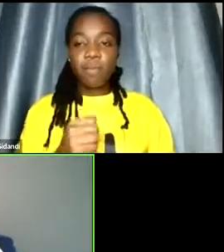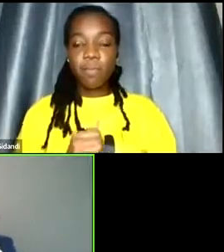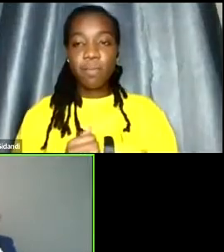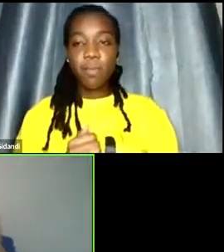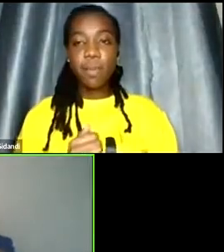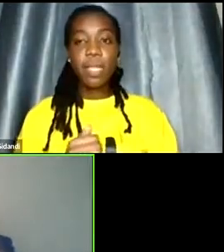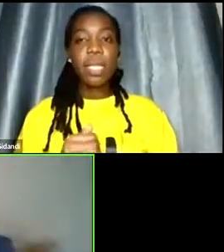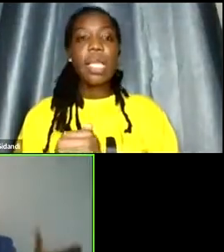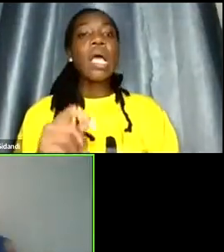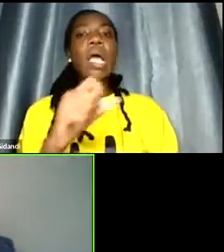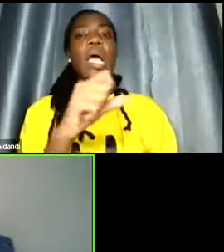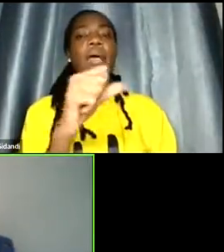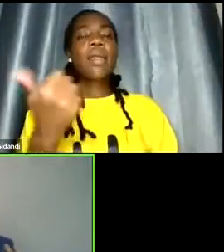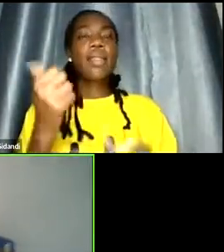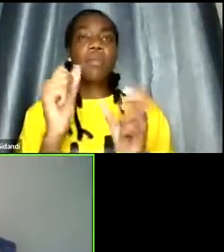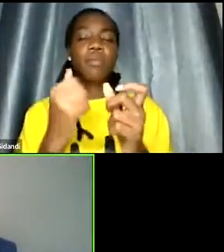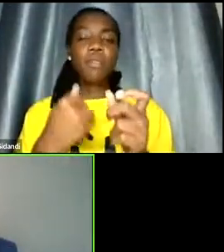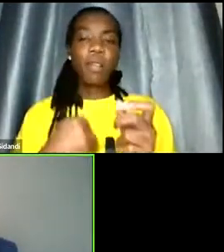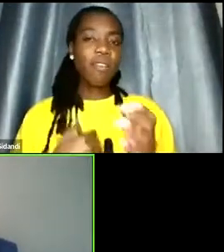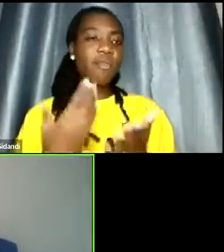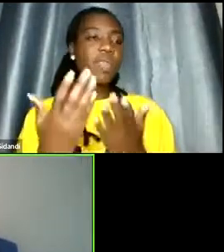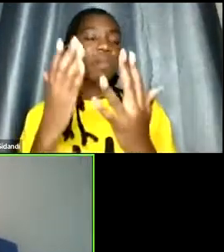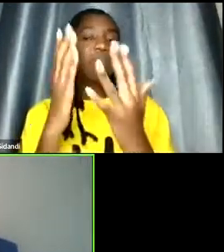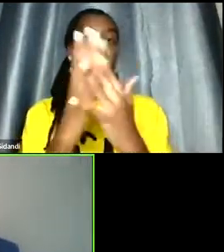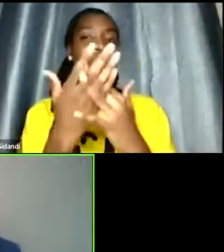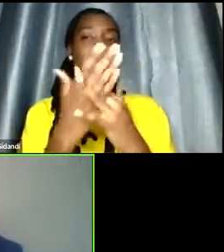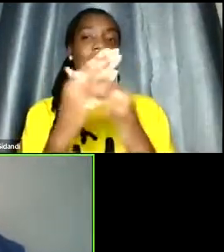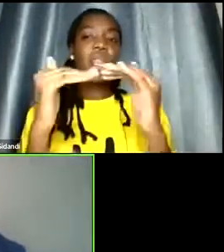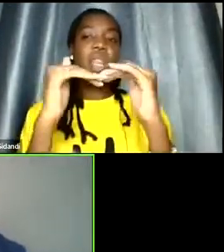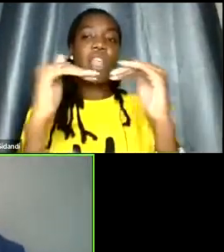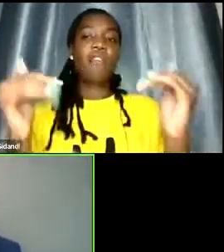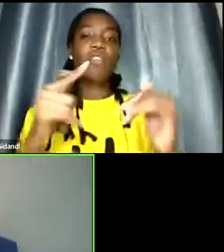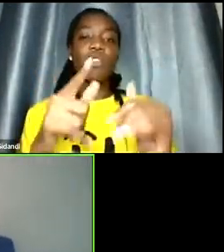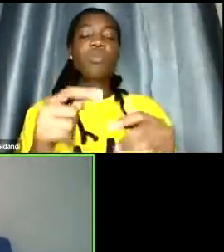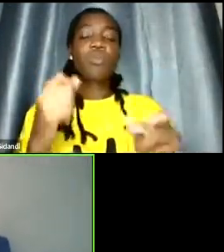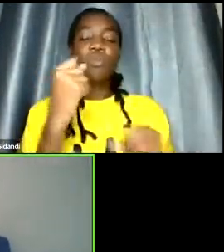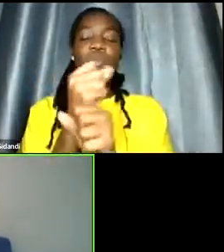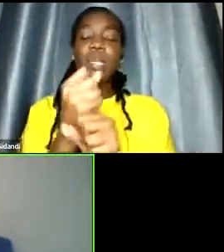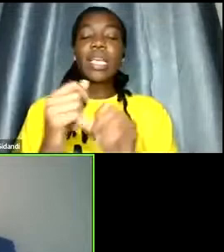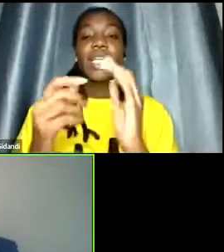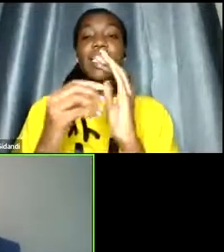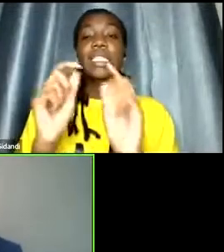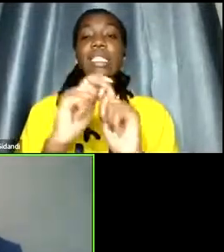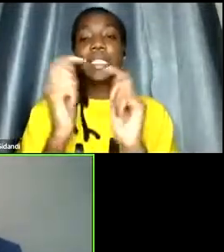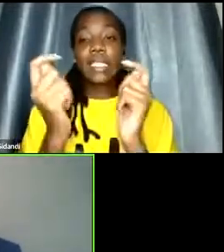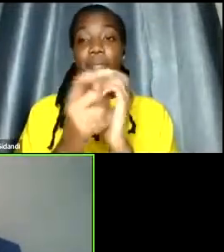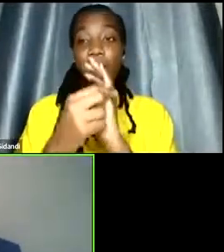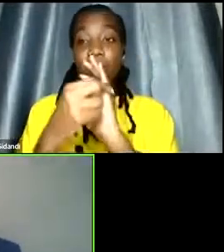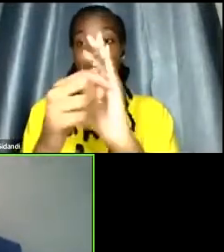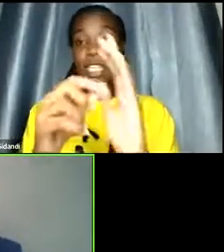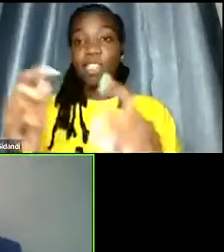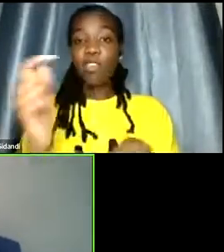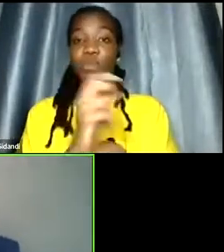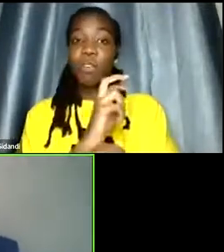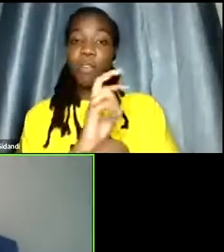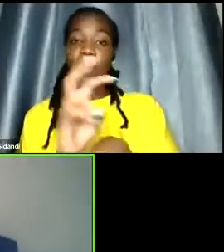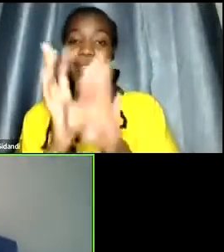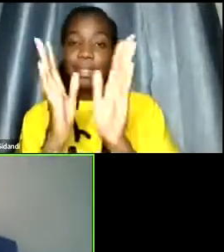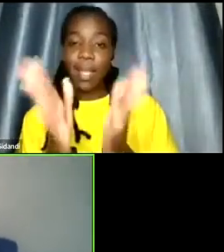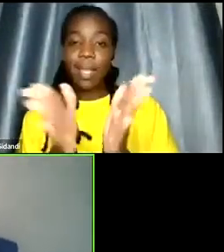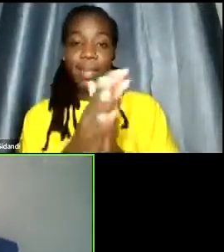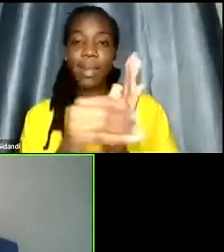Subsequently, you now have middle level positions. You start to introduce positions such as team lead, supervisor, and so on and so forth, or even